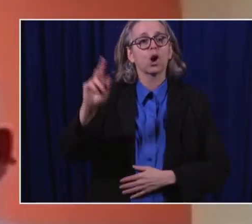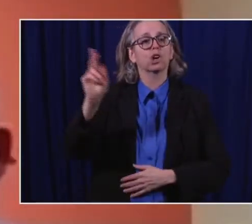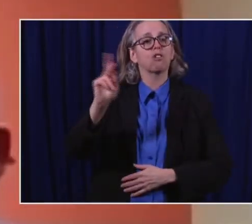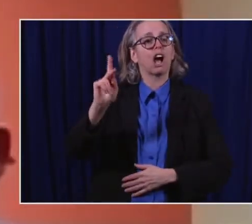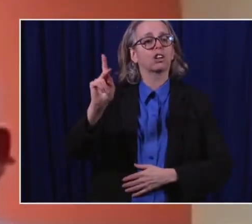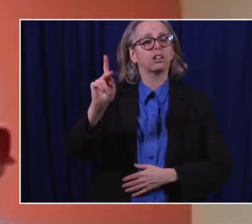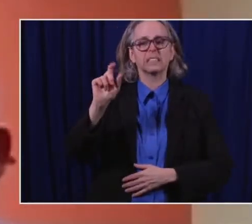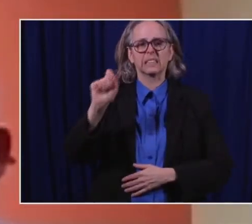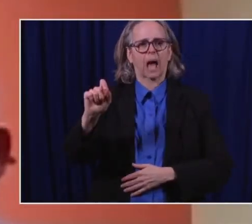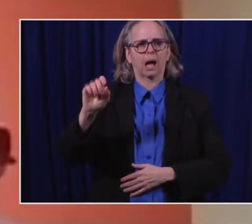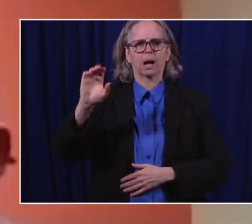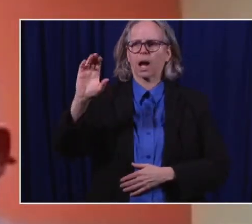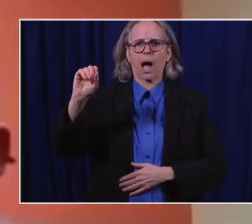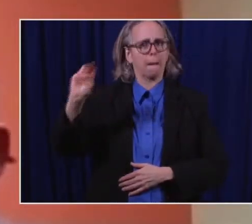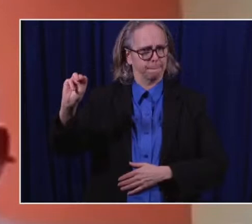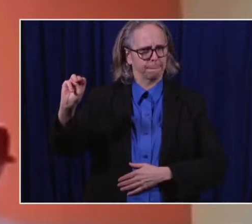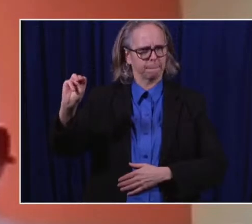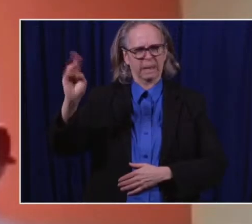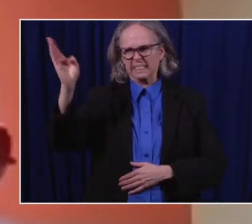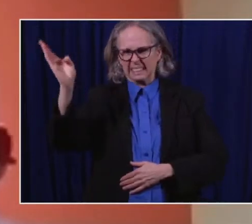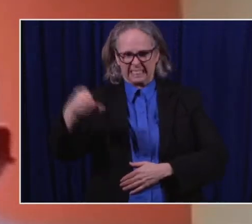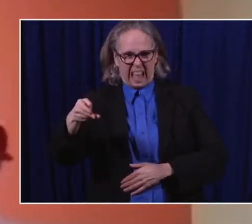kroger.com/Ohio COVID vaccine.